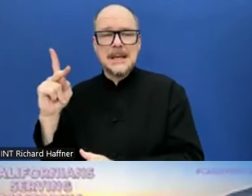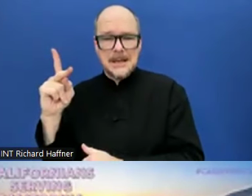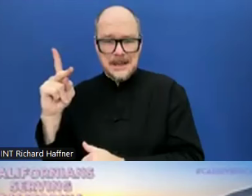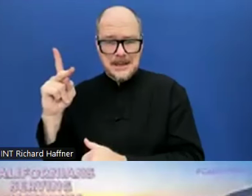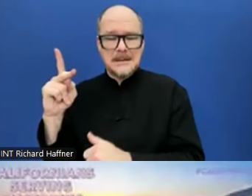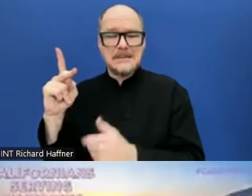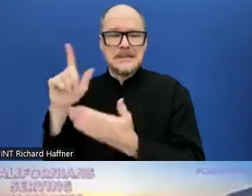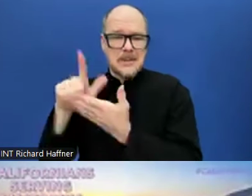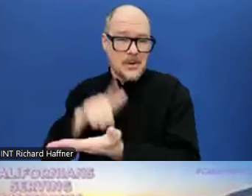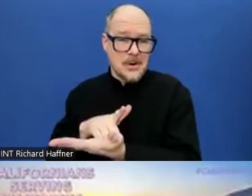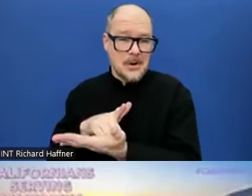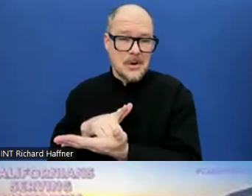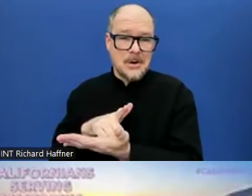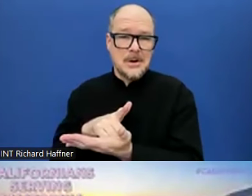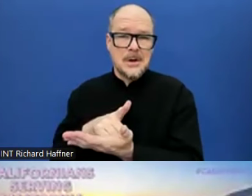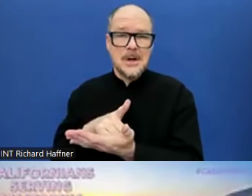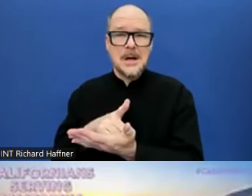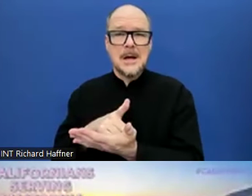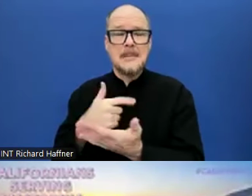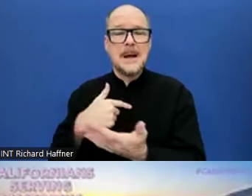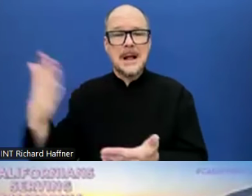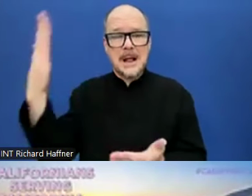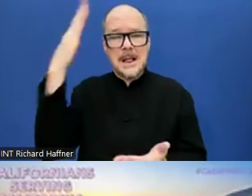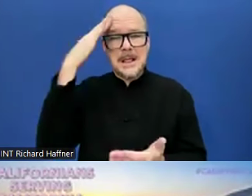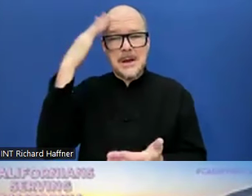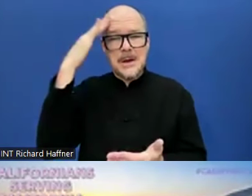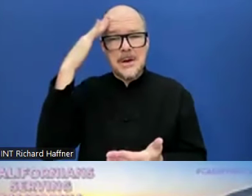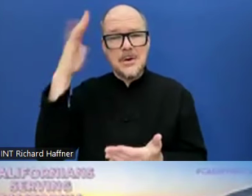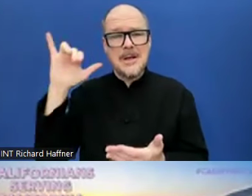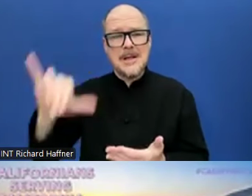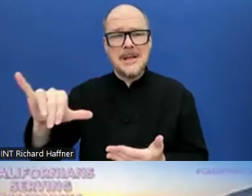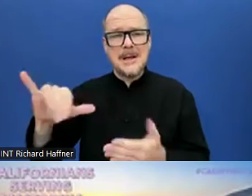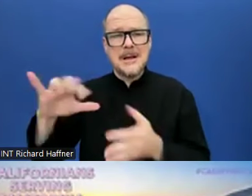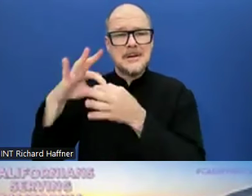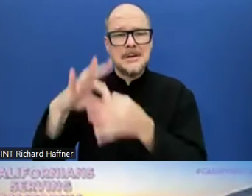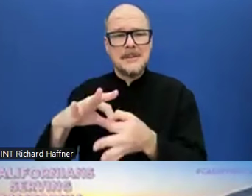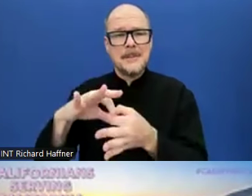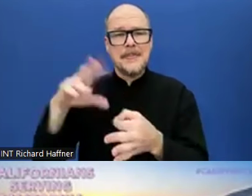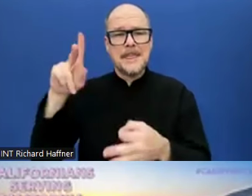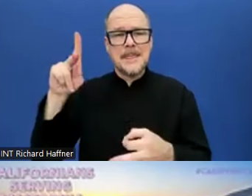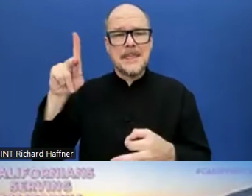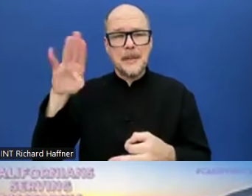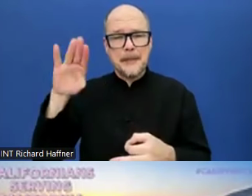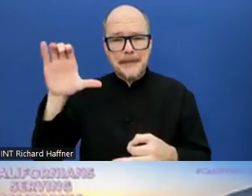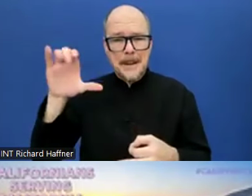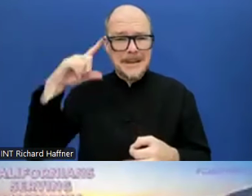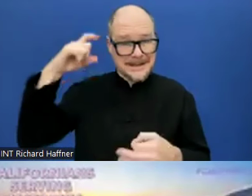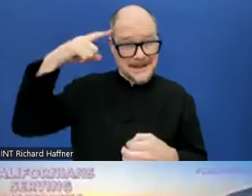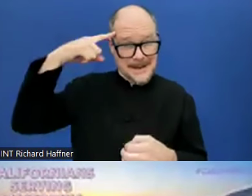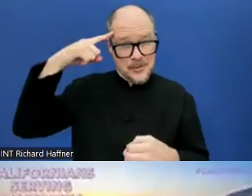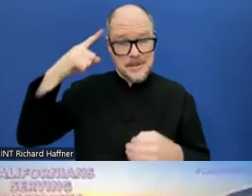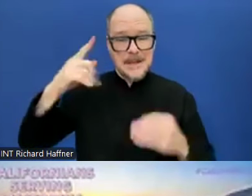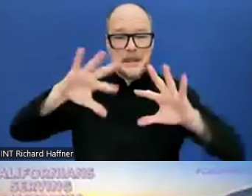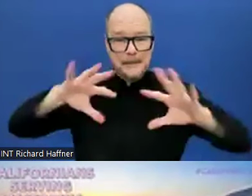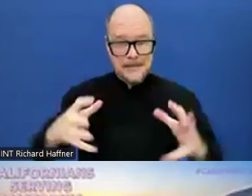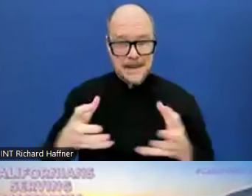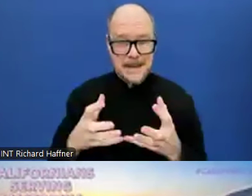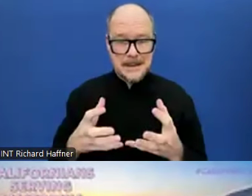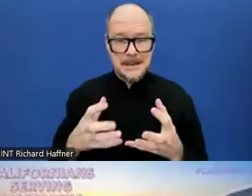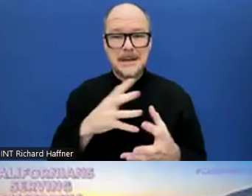Bagley-Keene. I know it has to do with being a public body that's been established, and